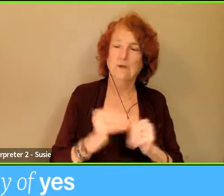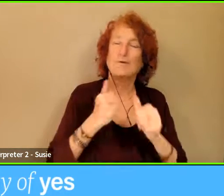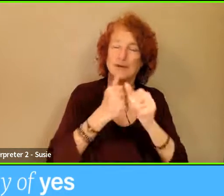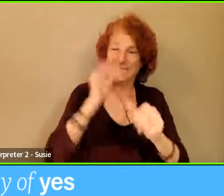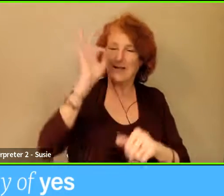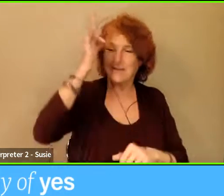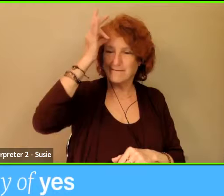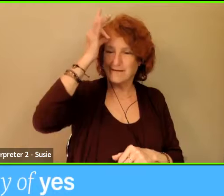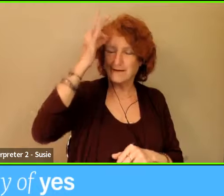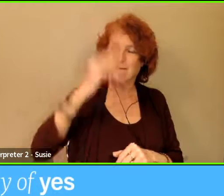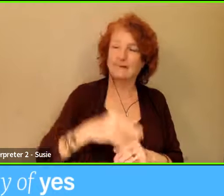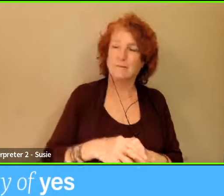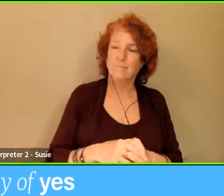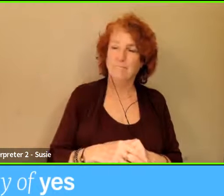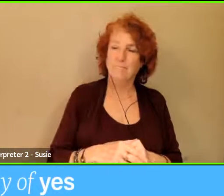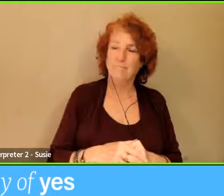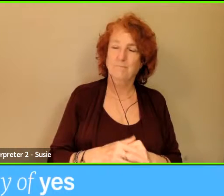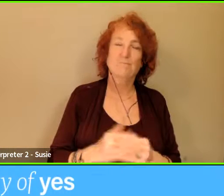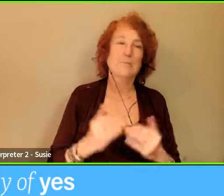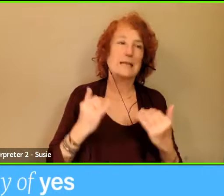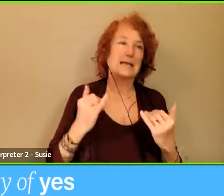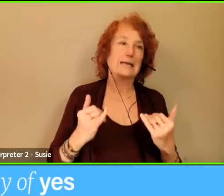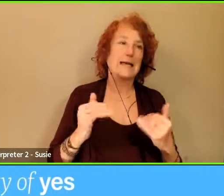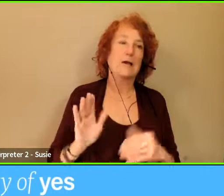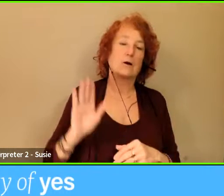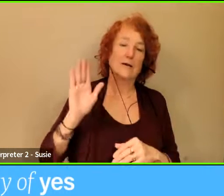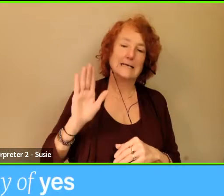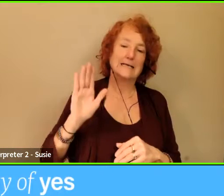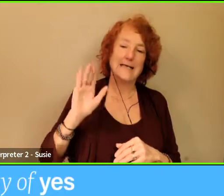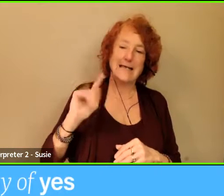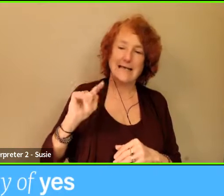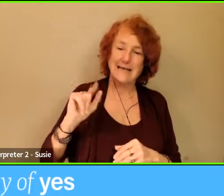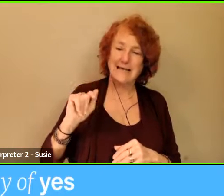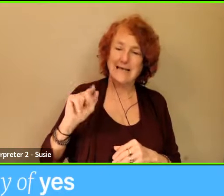Okay, if we could go to the raised hand, Tanisha.